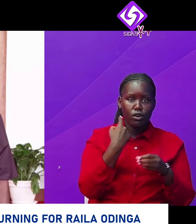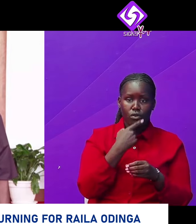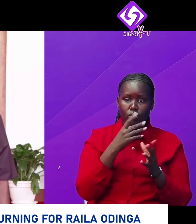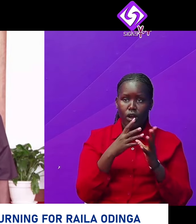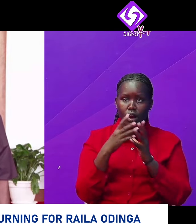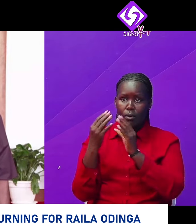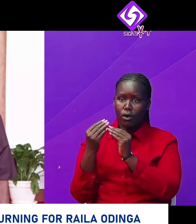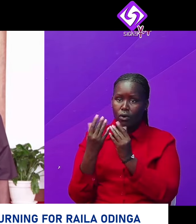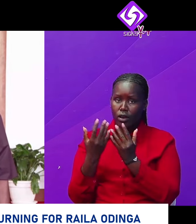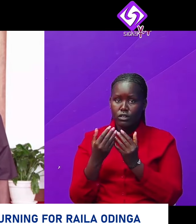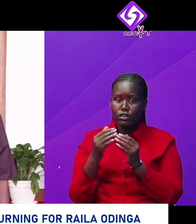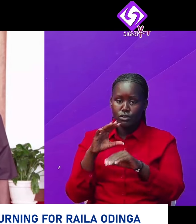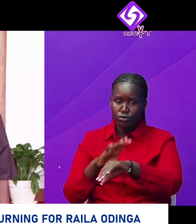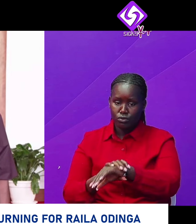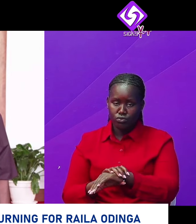to recover